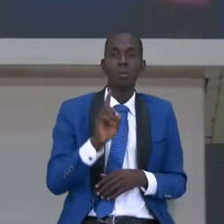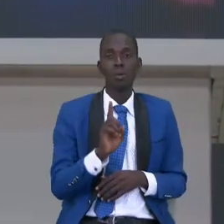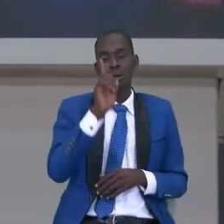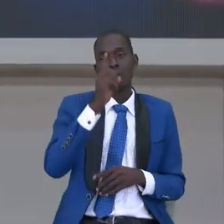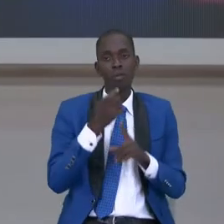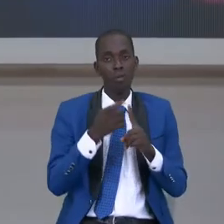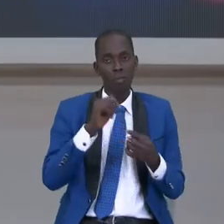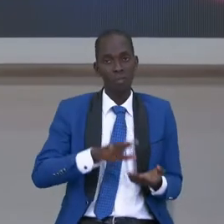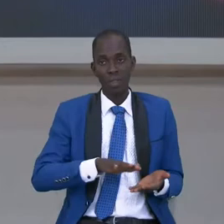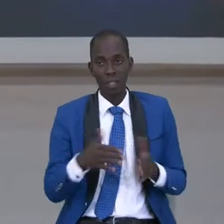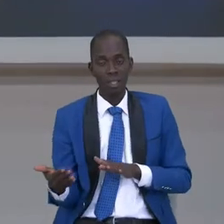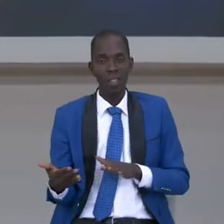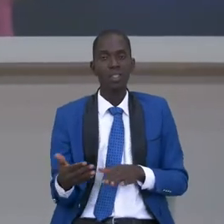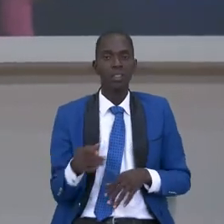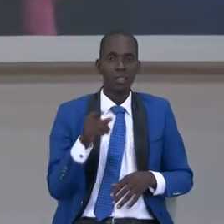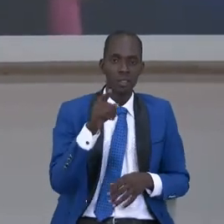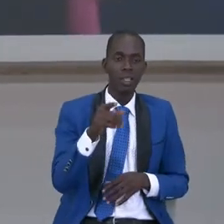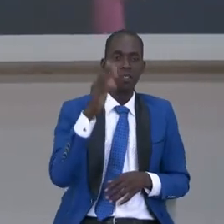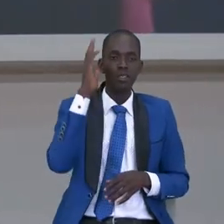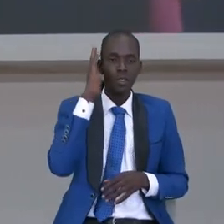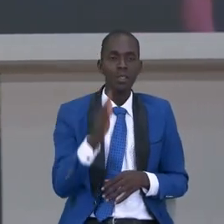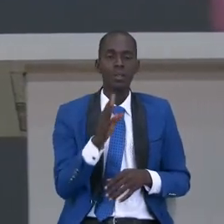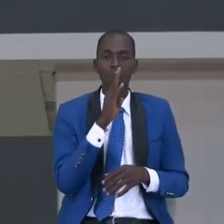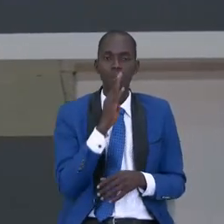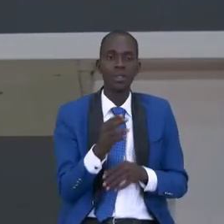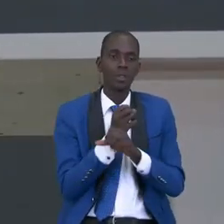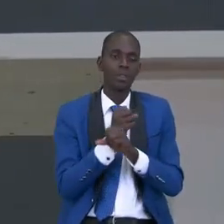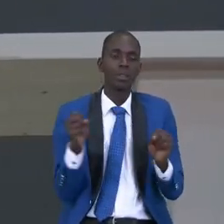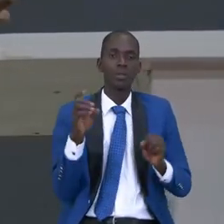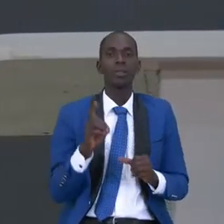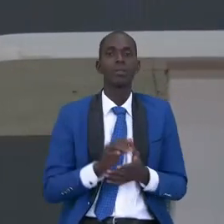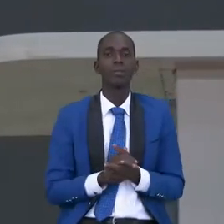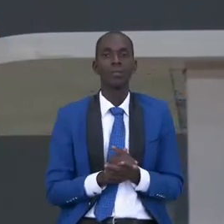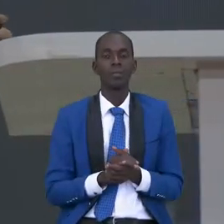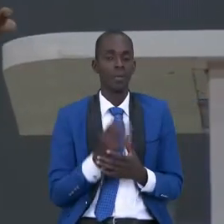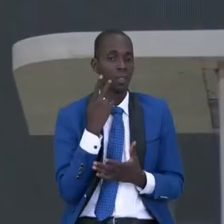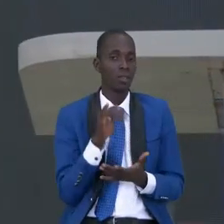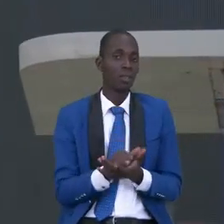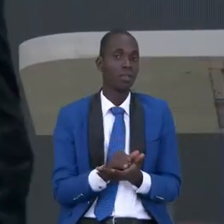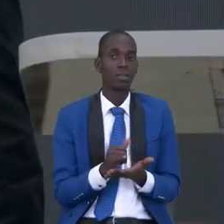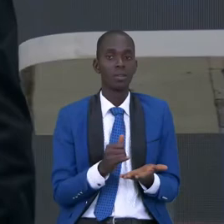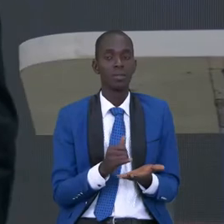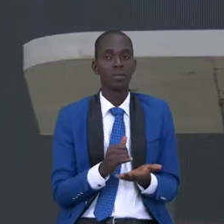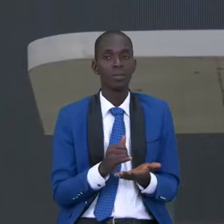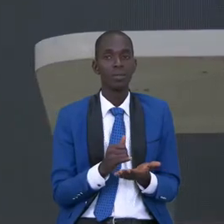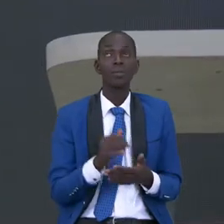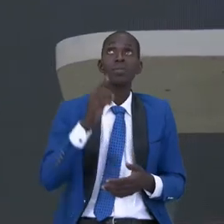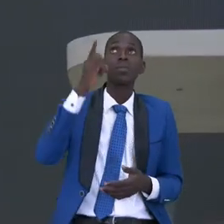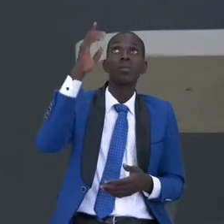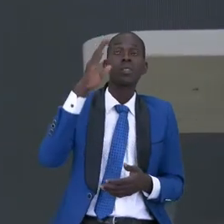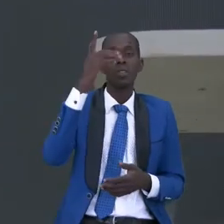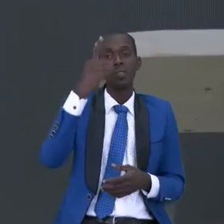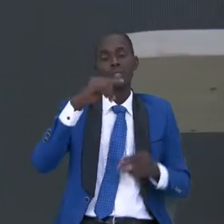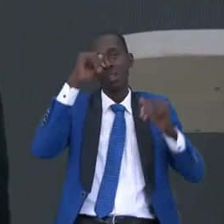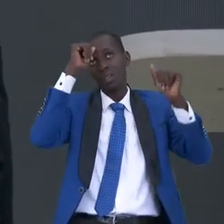dead, thou shalt be saved. Look at that. God the